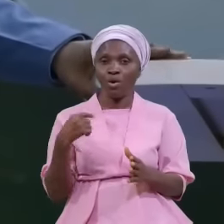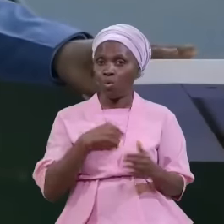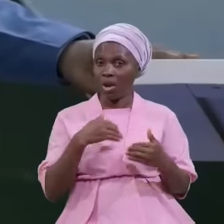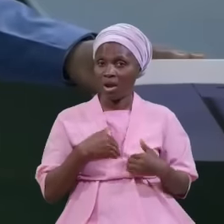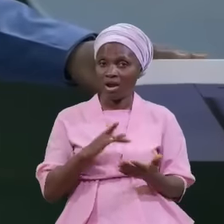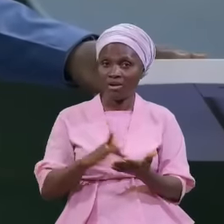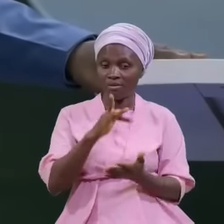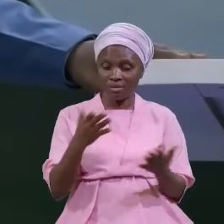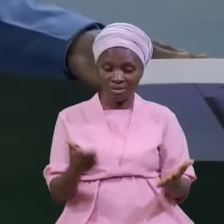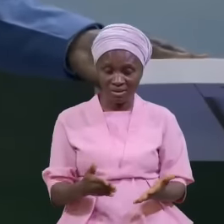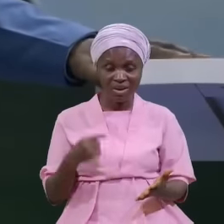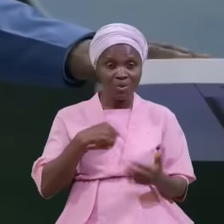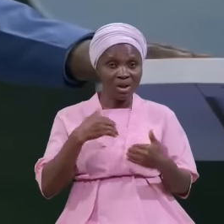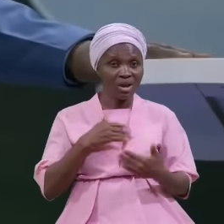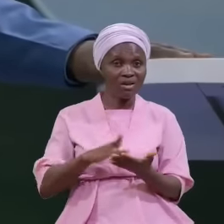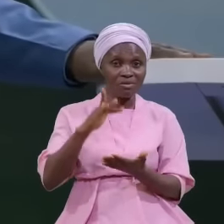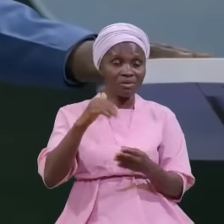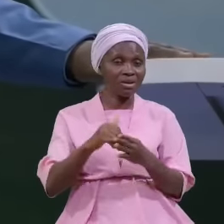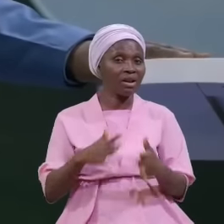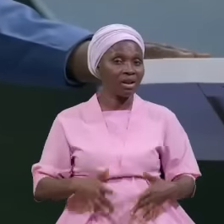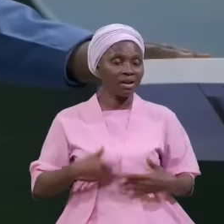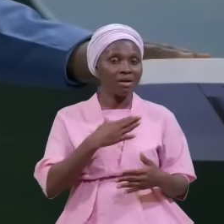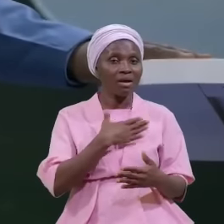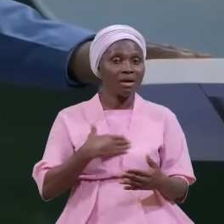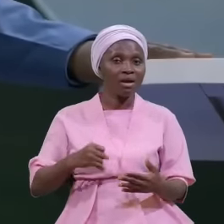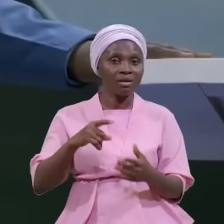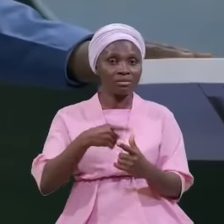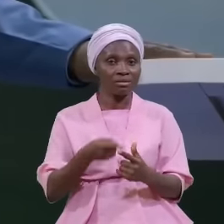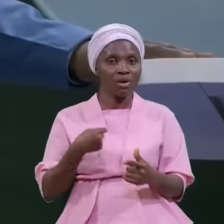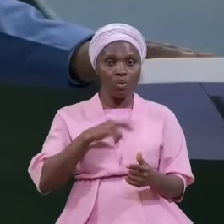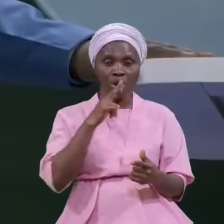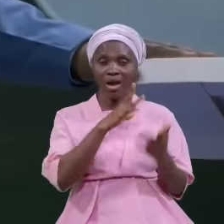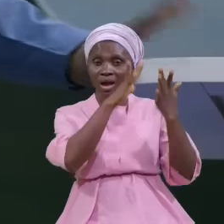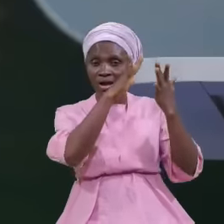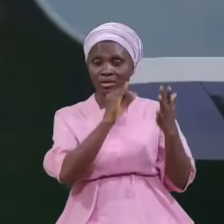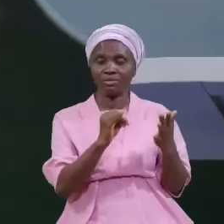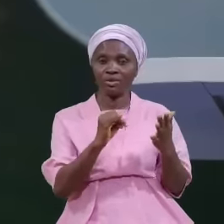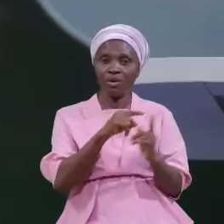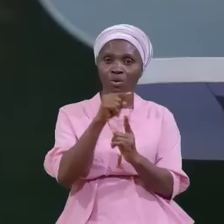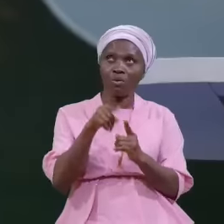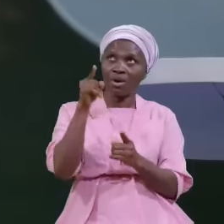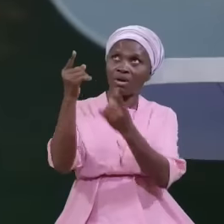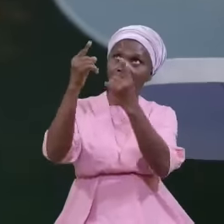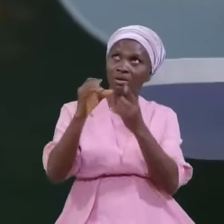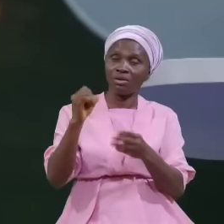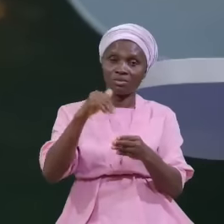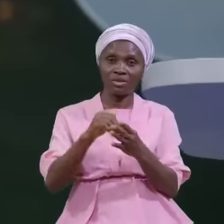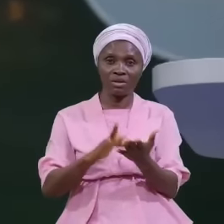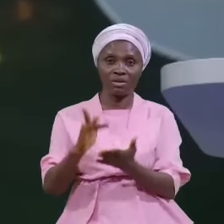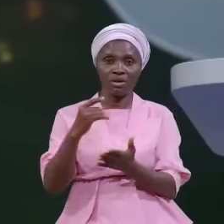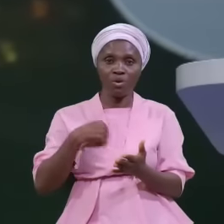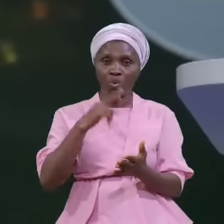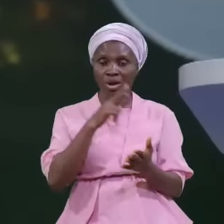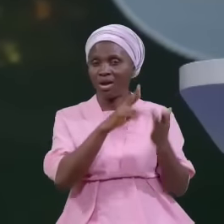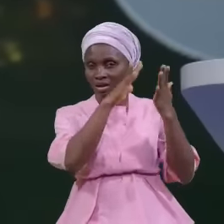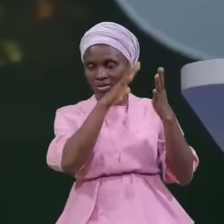in life, and then we're expecting. When it comes in glory, we're expecting. You are